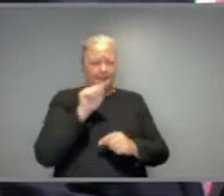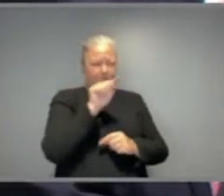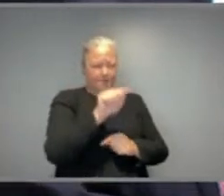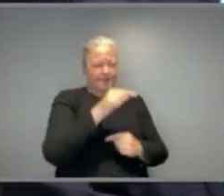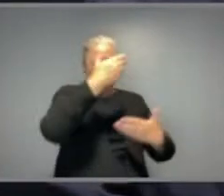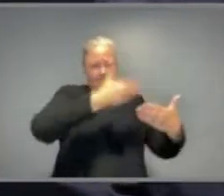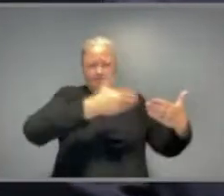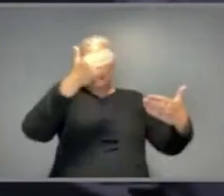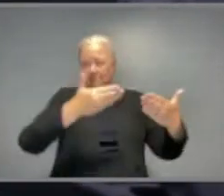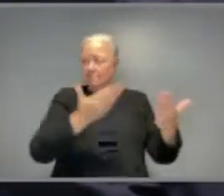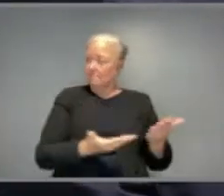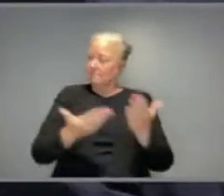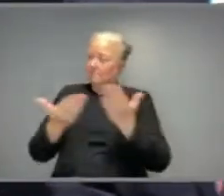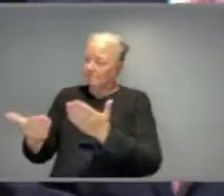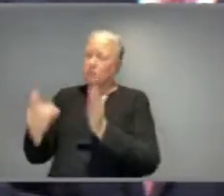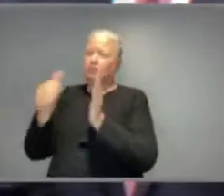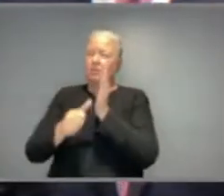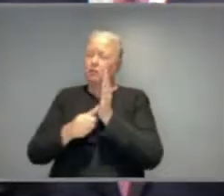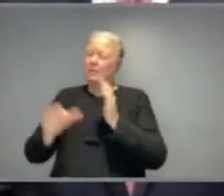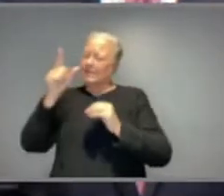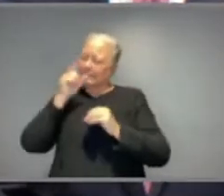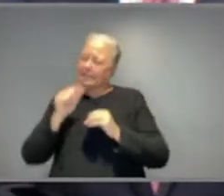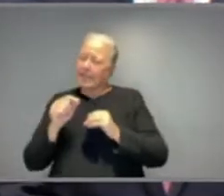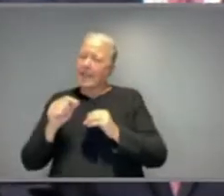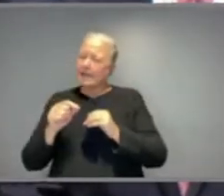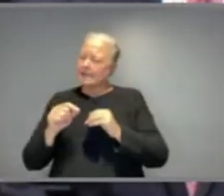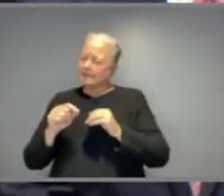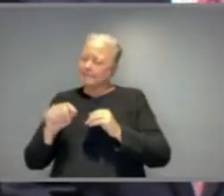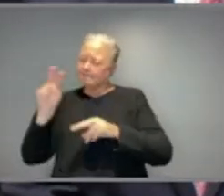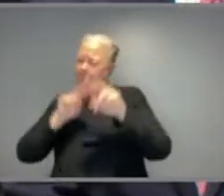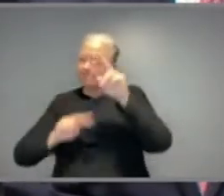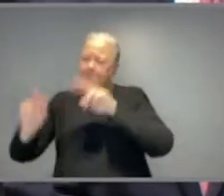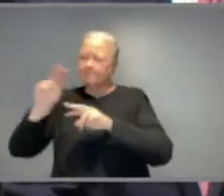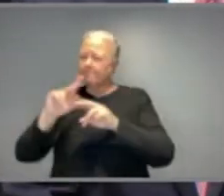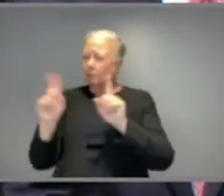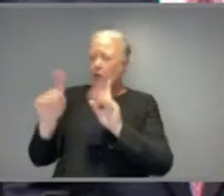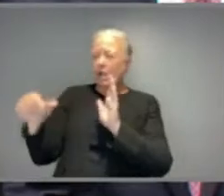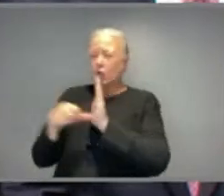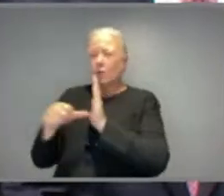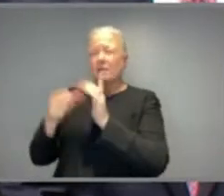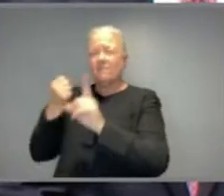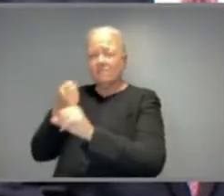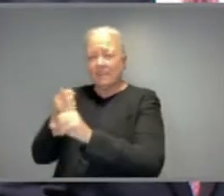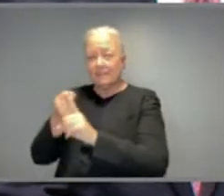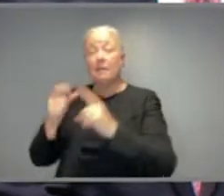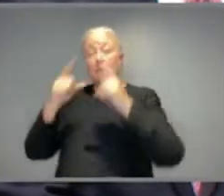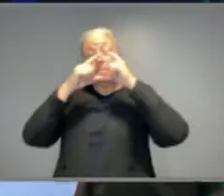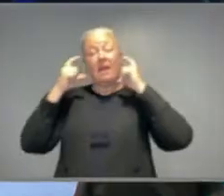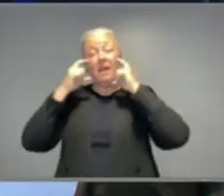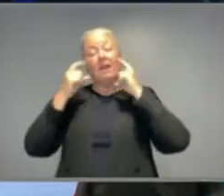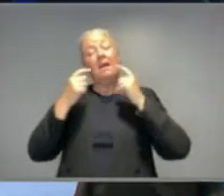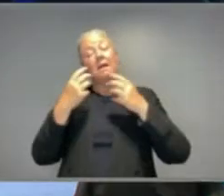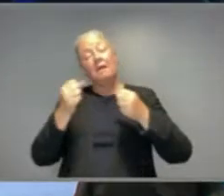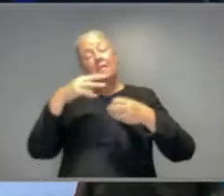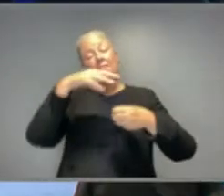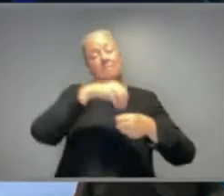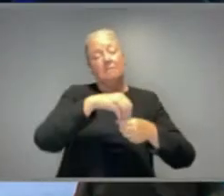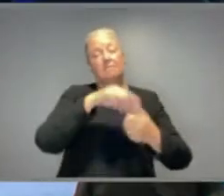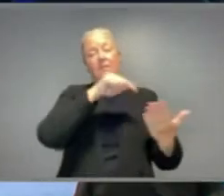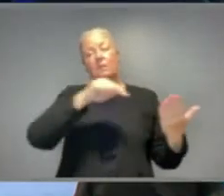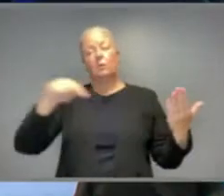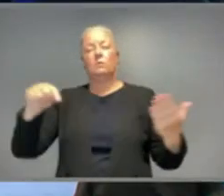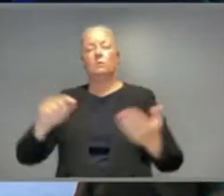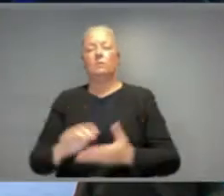things as well. And masks have generally become part of each of those modules, actually. But it's not prescriptive, is the